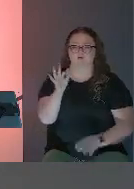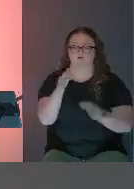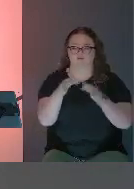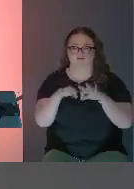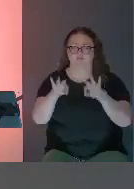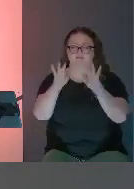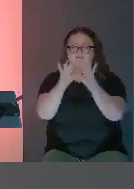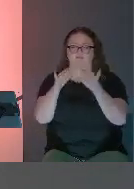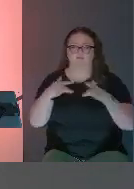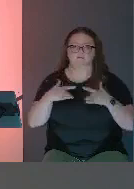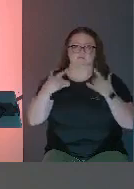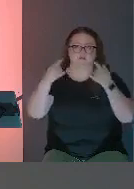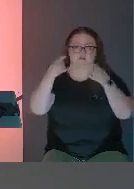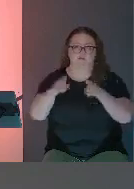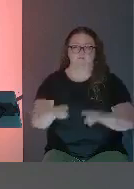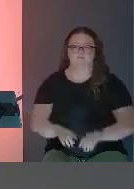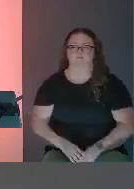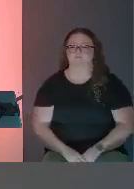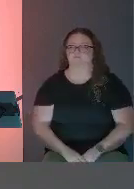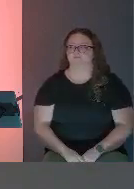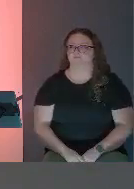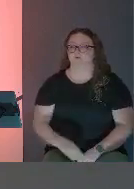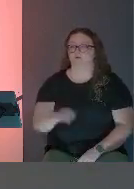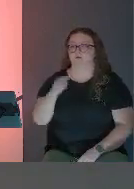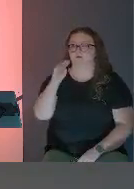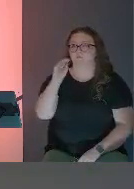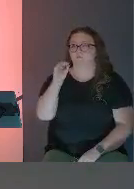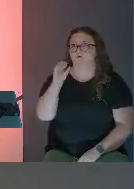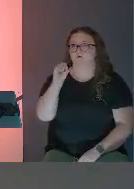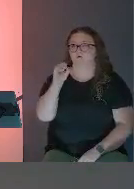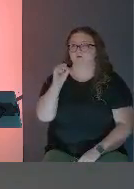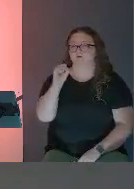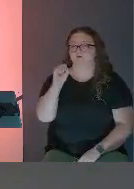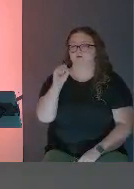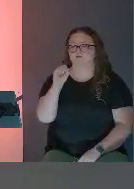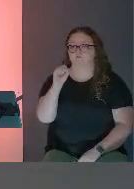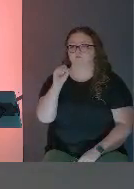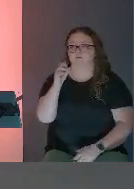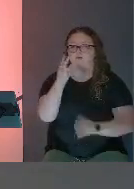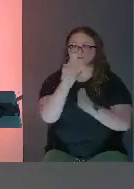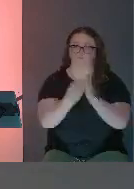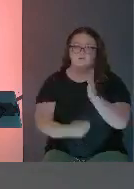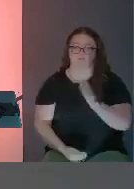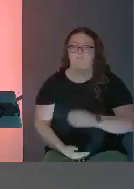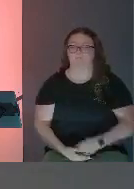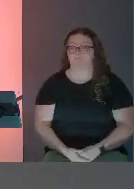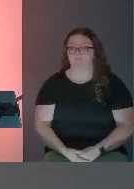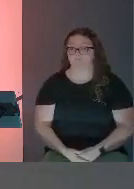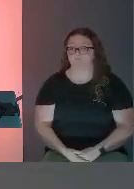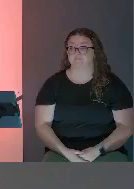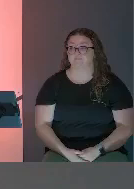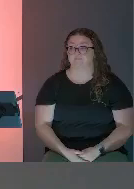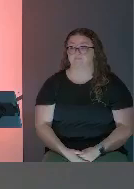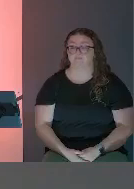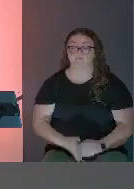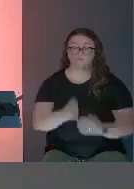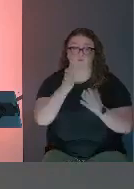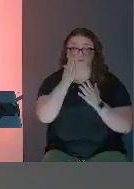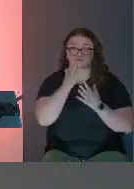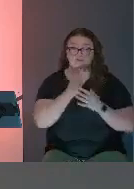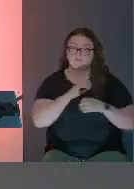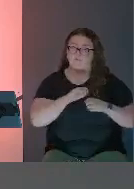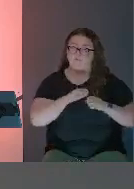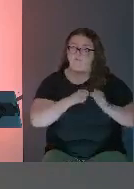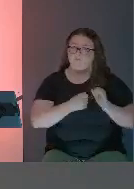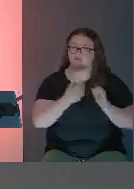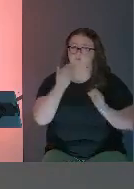event happening. Moses ends up passing away. Unfortunately, and it's so heartbreaking